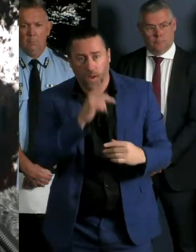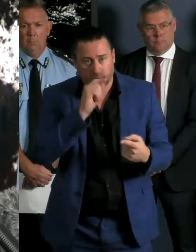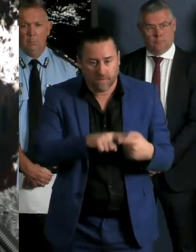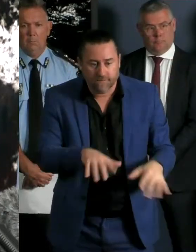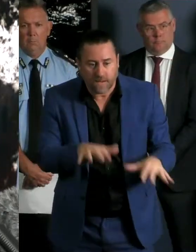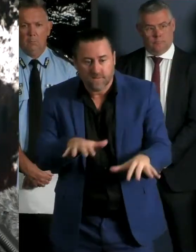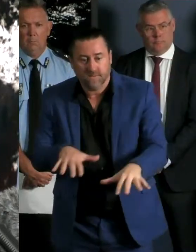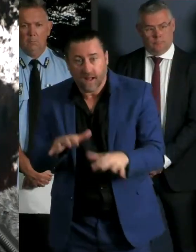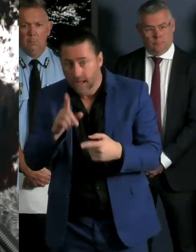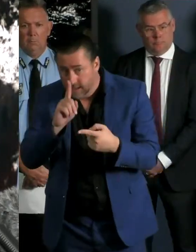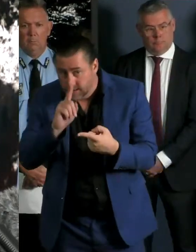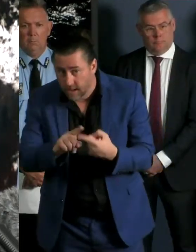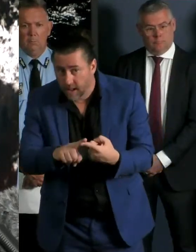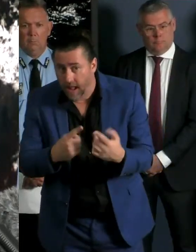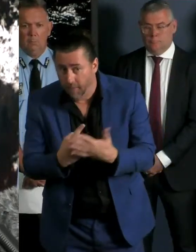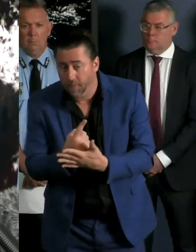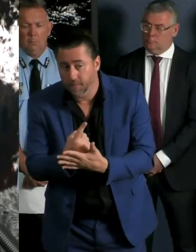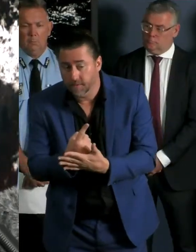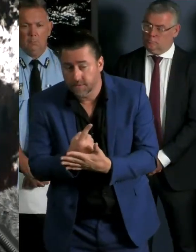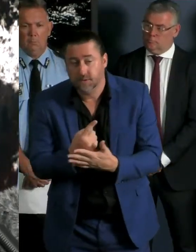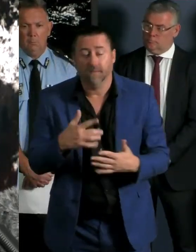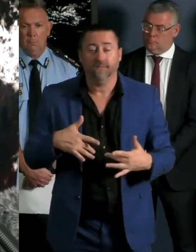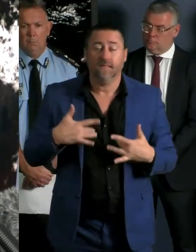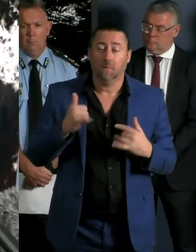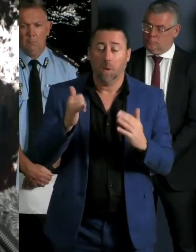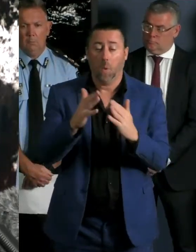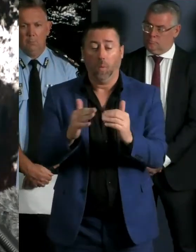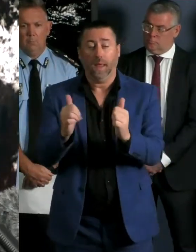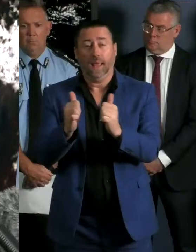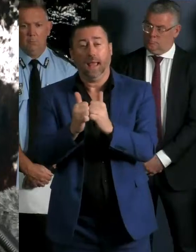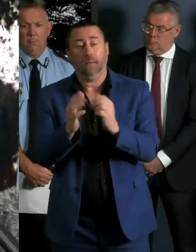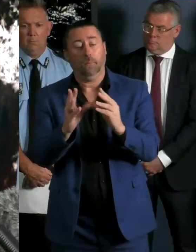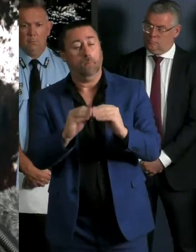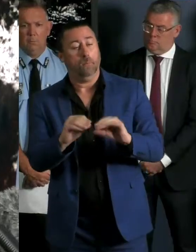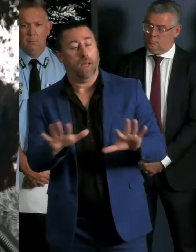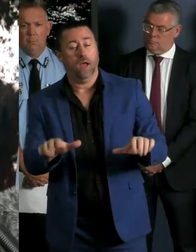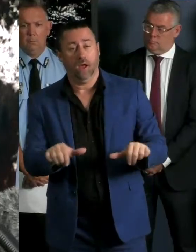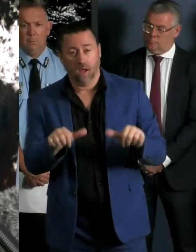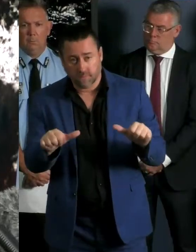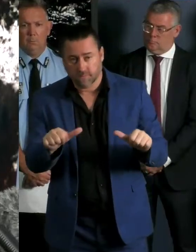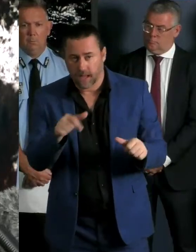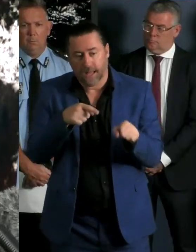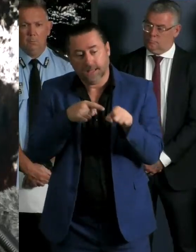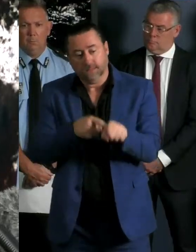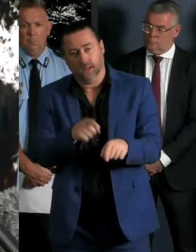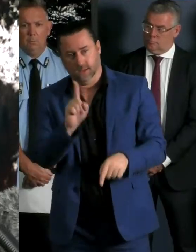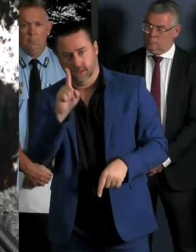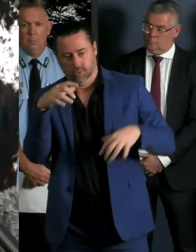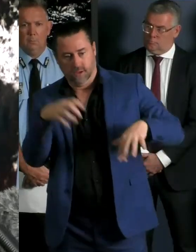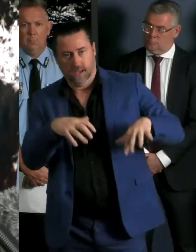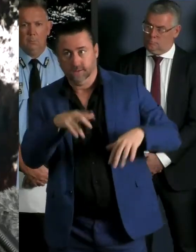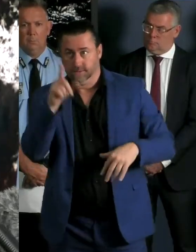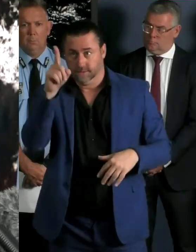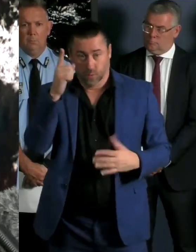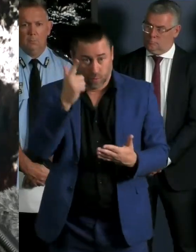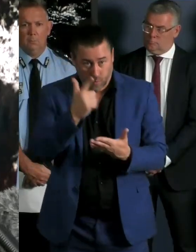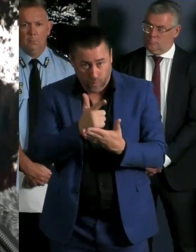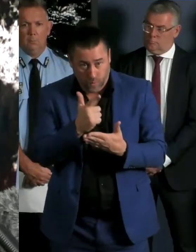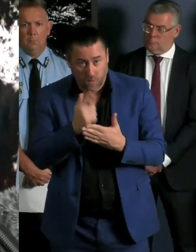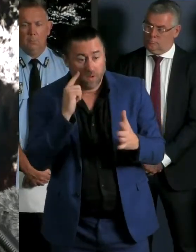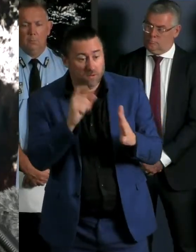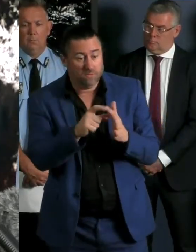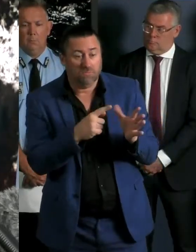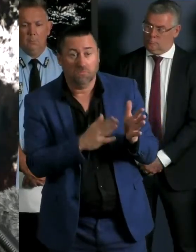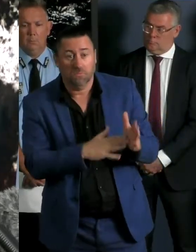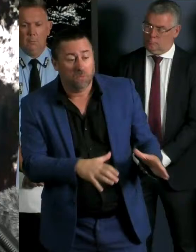days and potentially weakening from the weekend, keeping in mind though that if we're seeing a large amount of water falling into our catchments, we